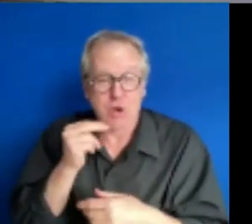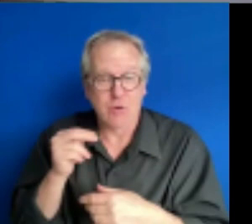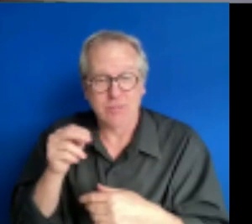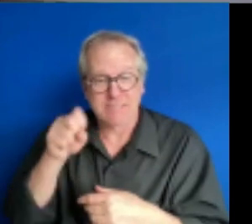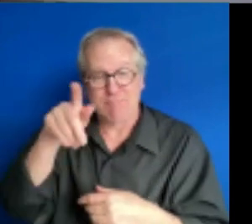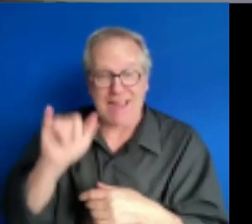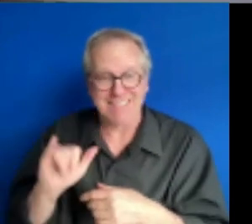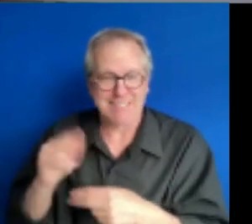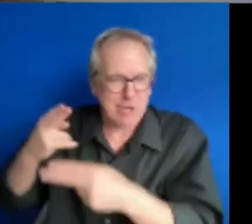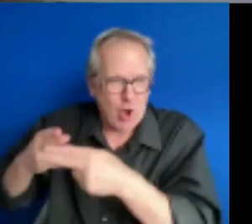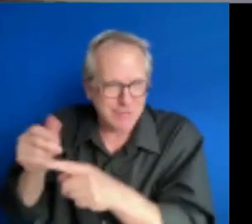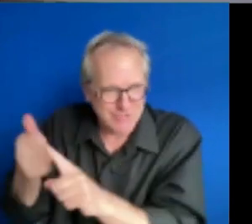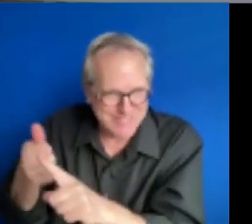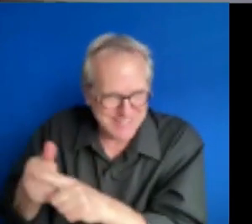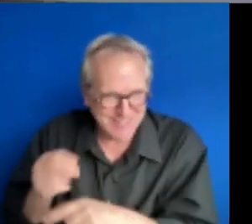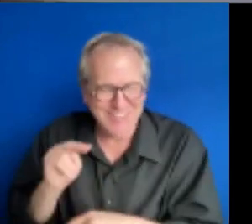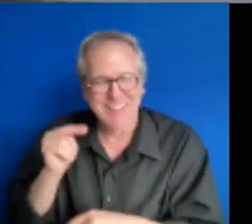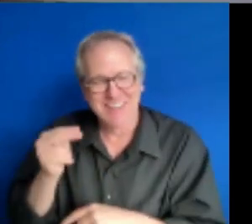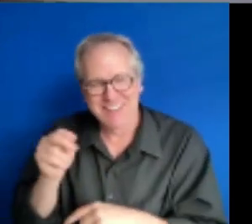calls herself.